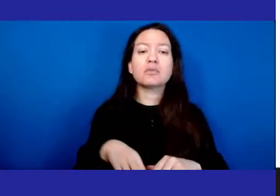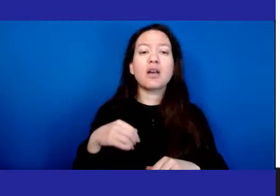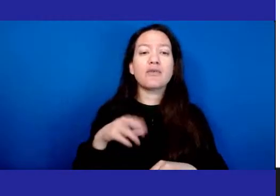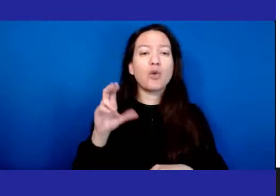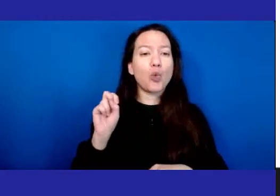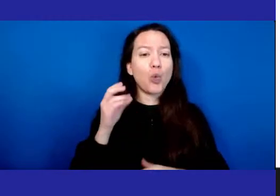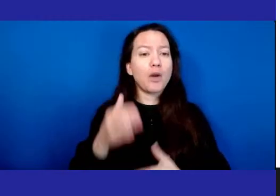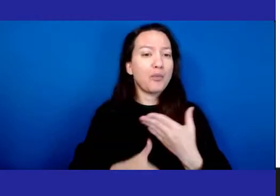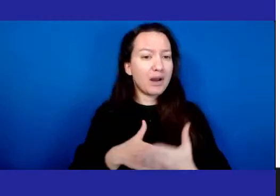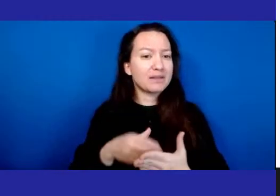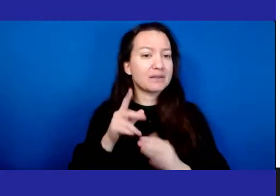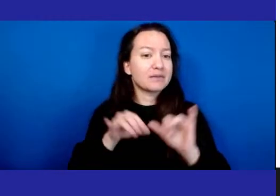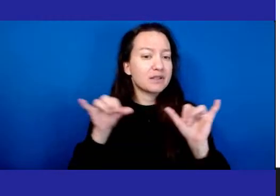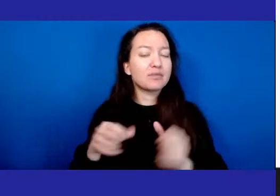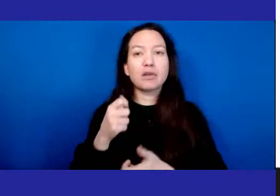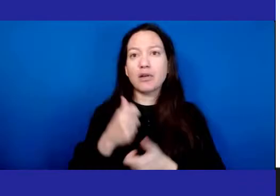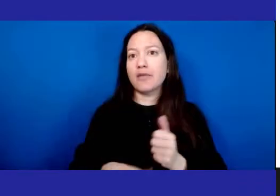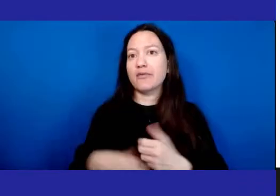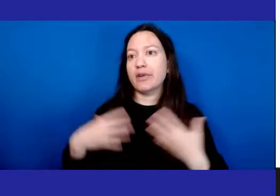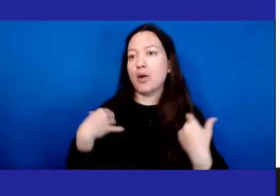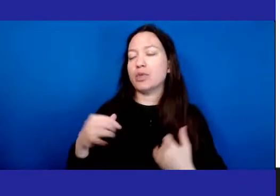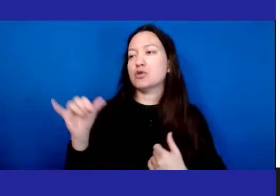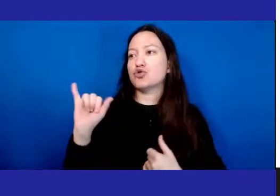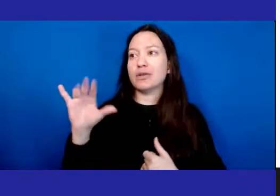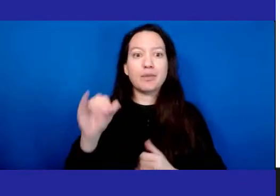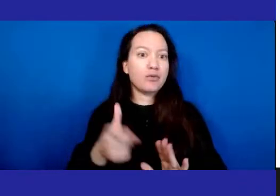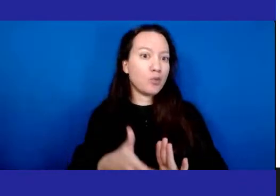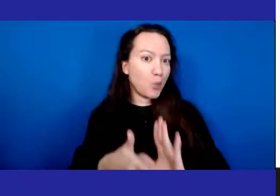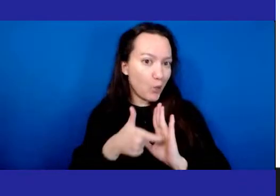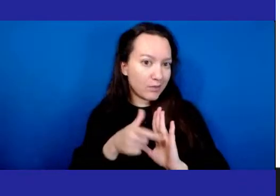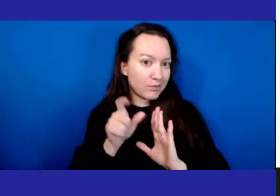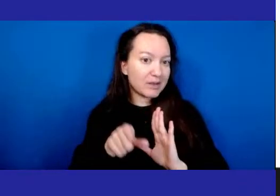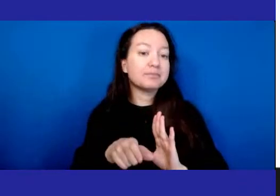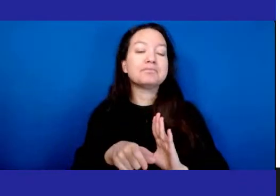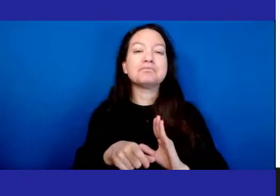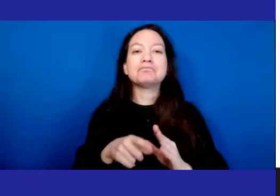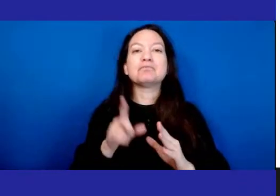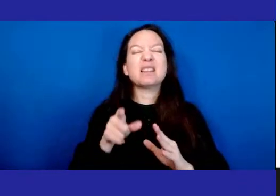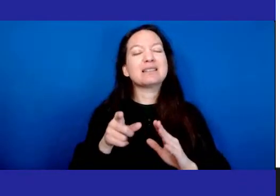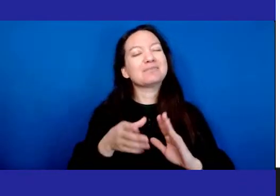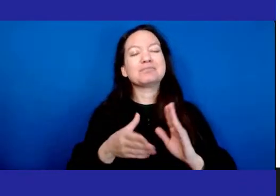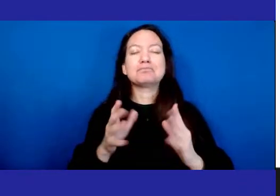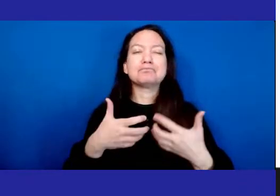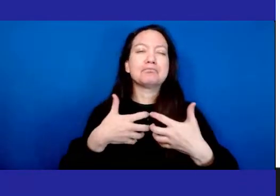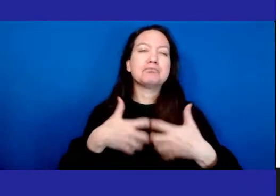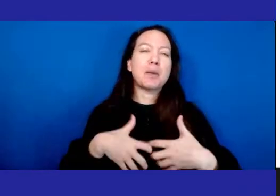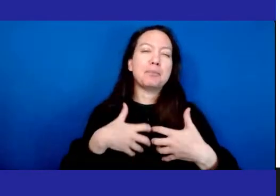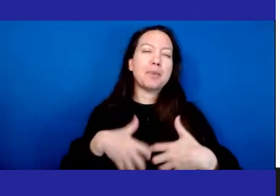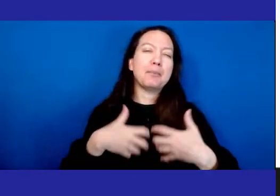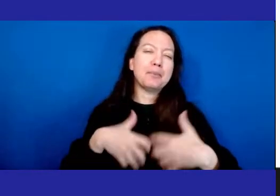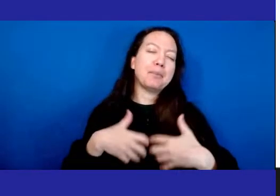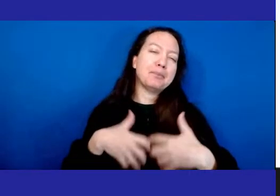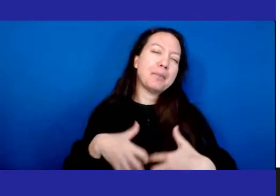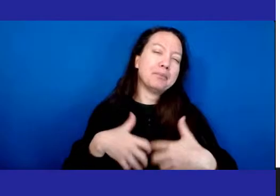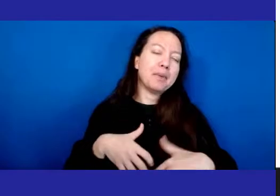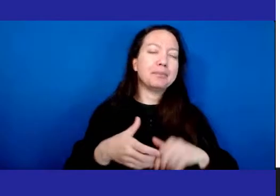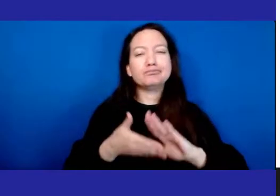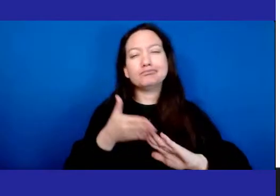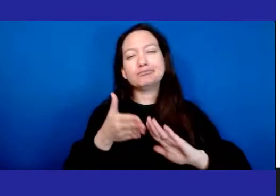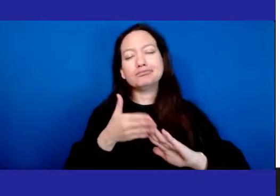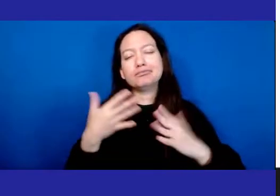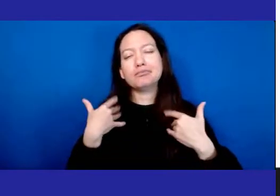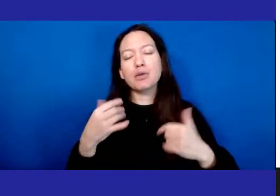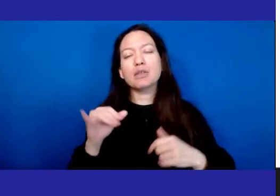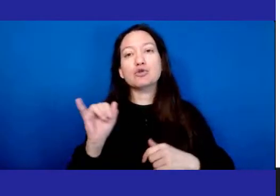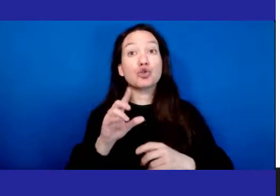system. Every health insurer has to have one. And that's sort of the engine that health insurers use